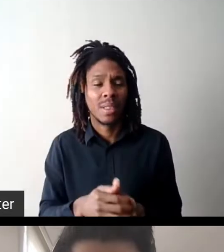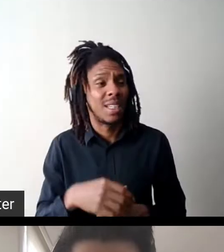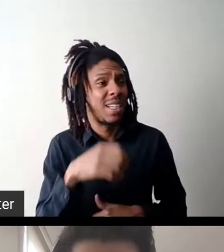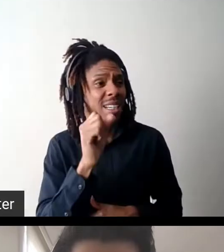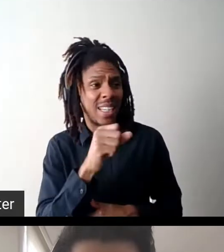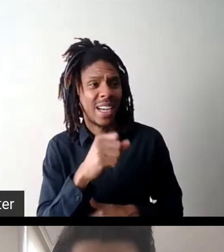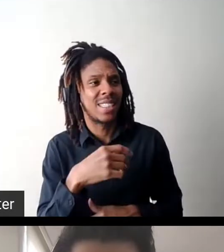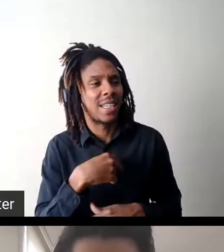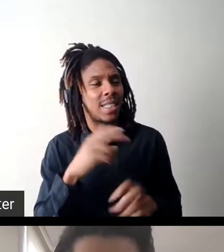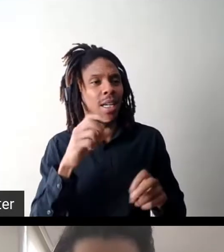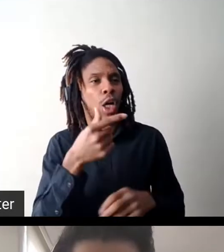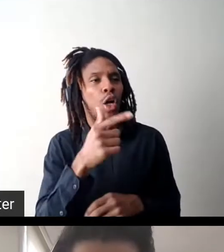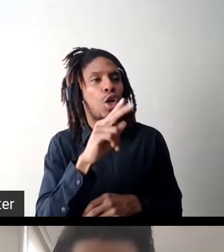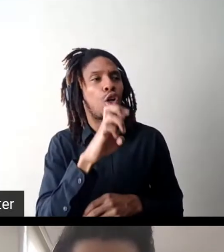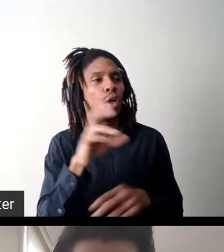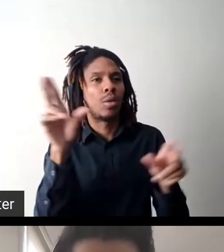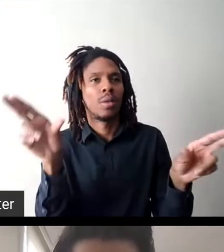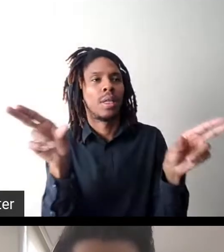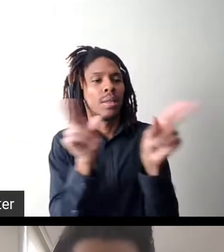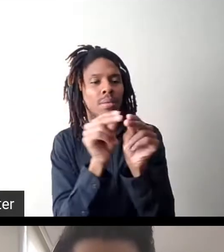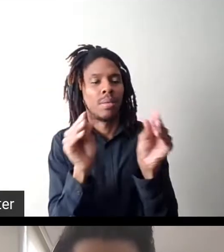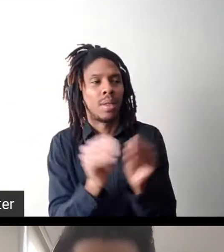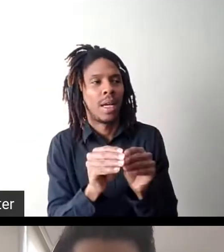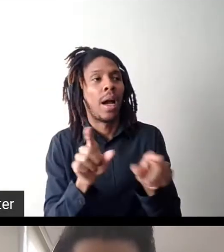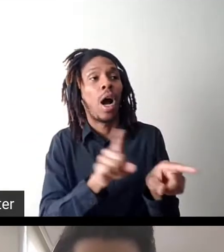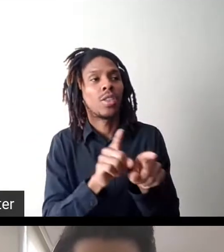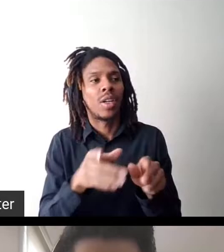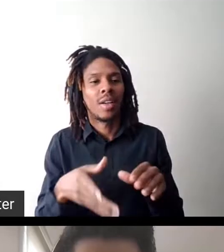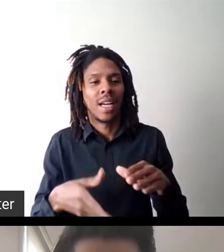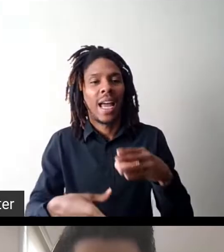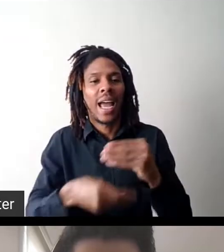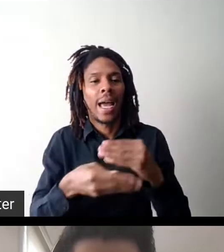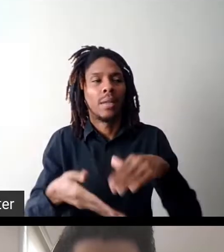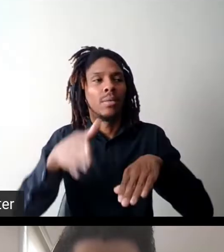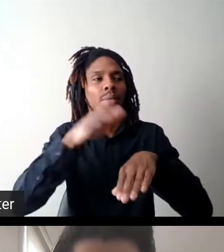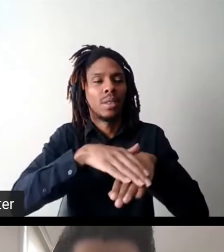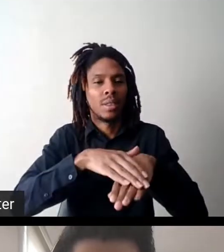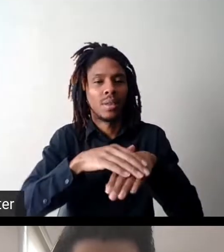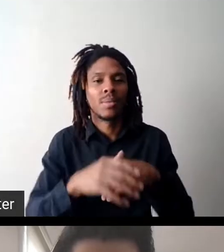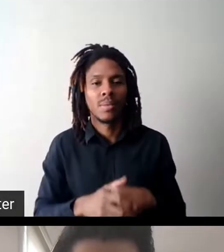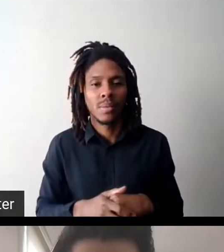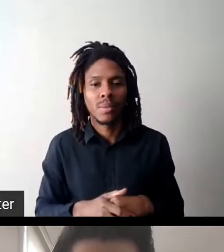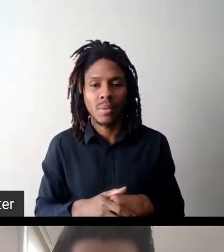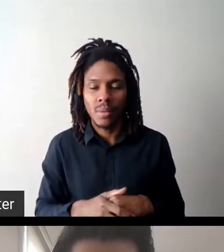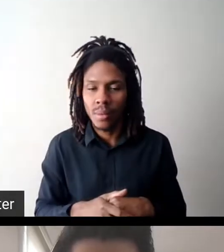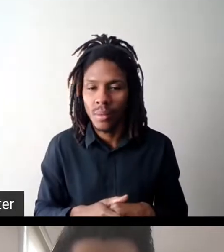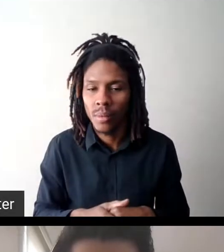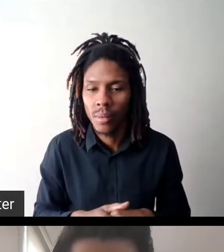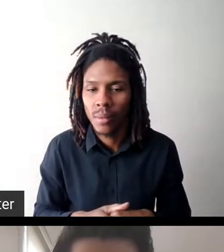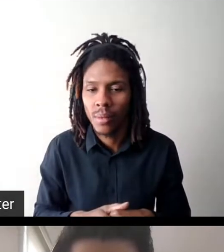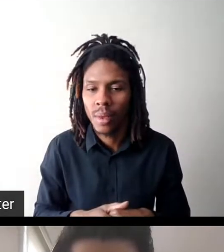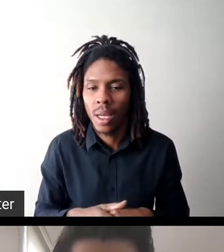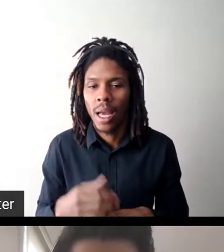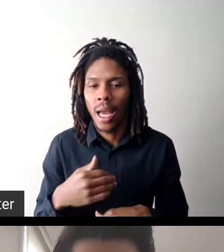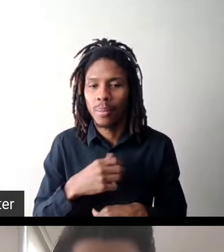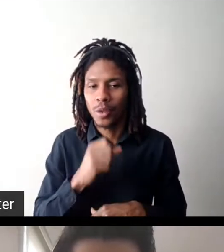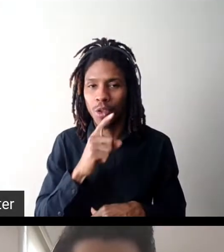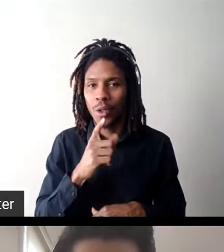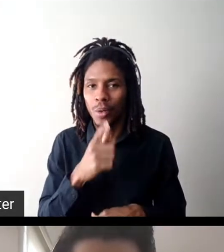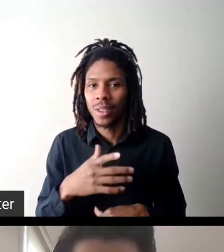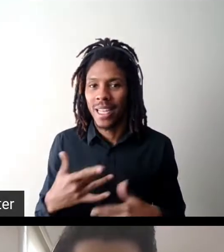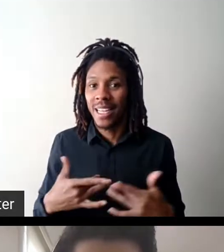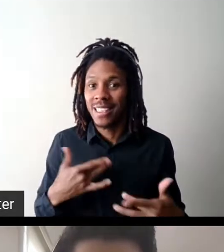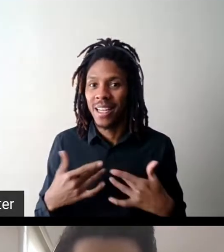things together and adding more on top of it. There's some really innovative things that we've also done that, I'm certain you'd be excited for as